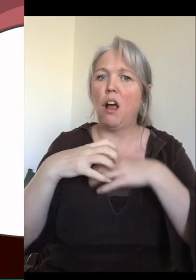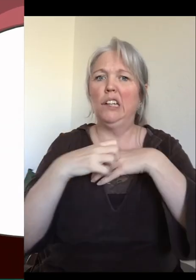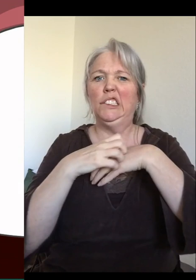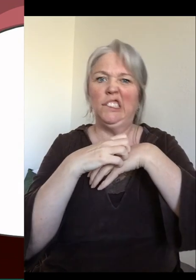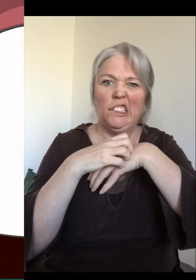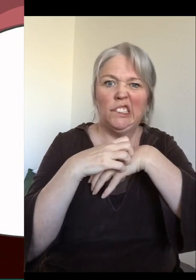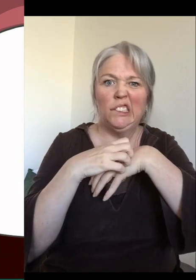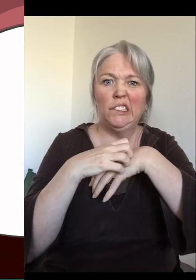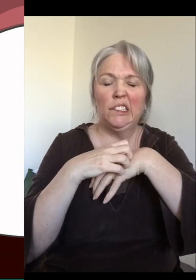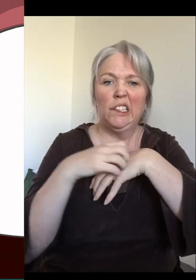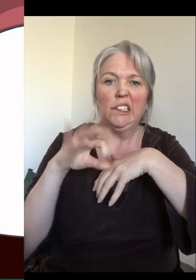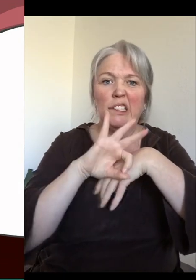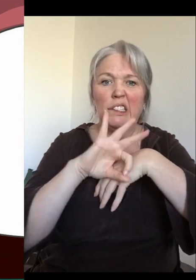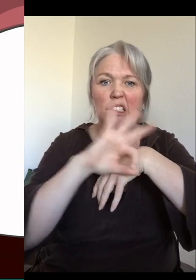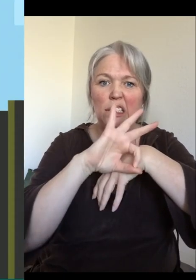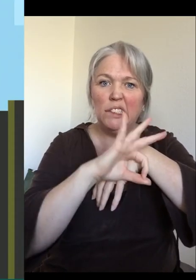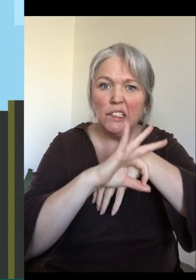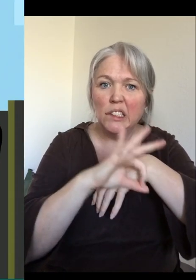holes in your teeth.